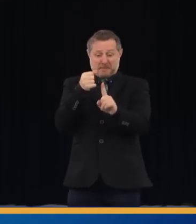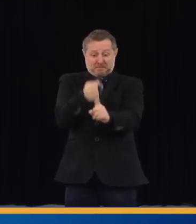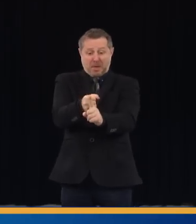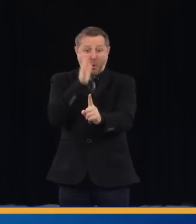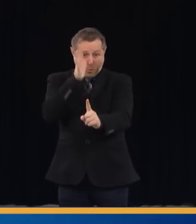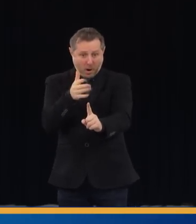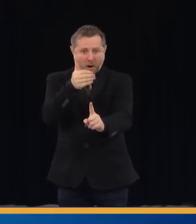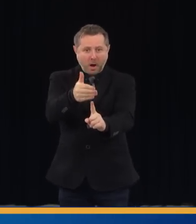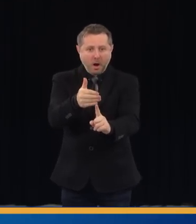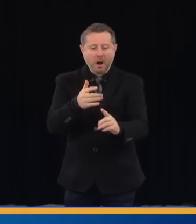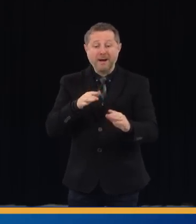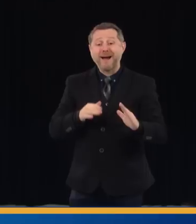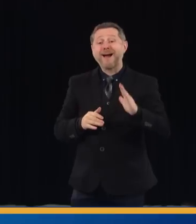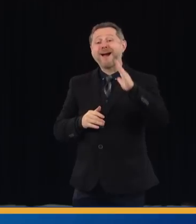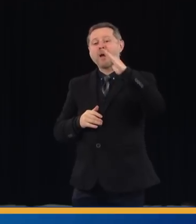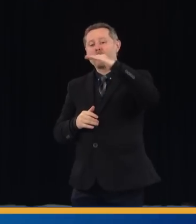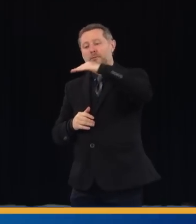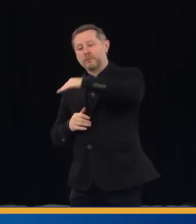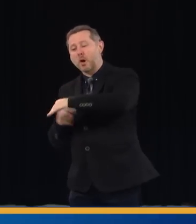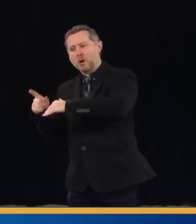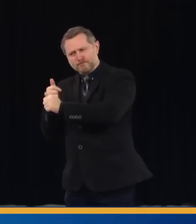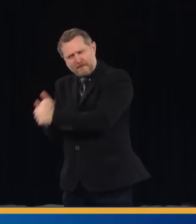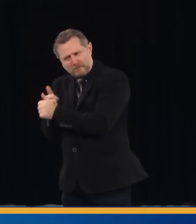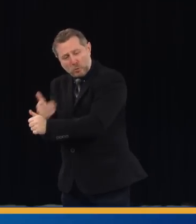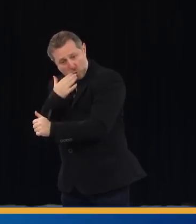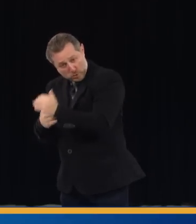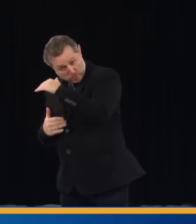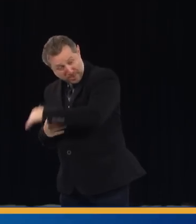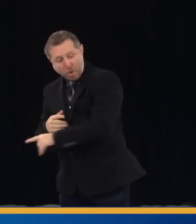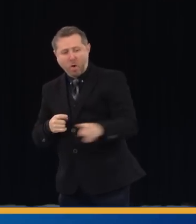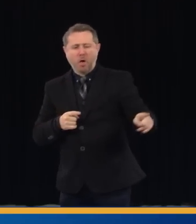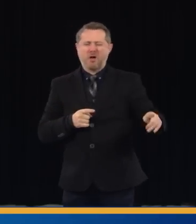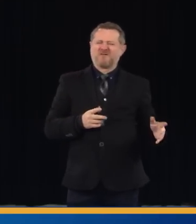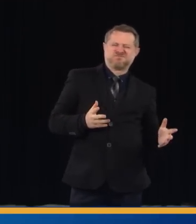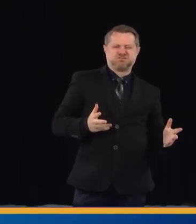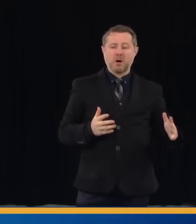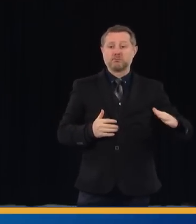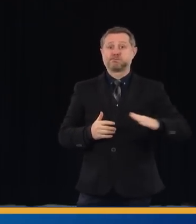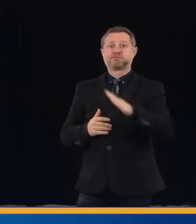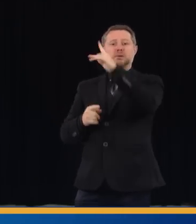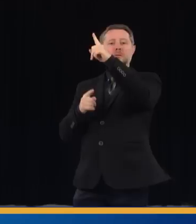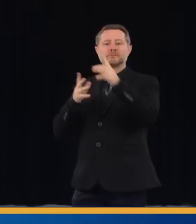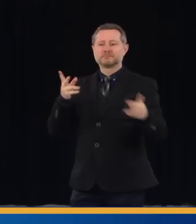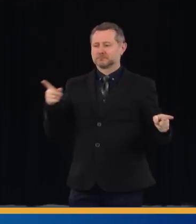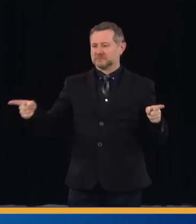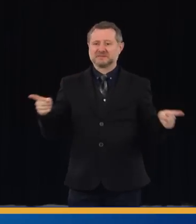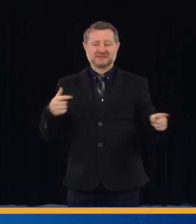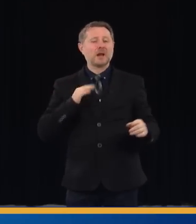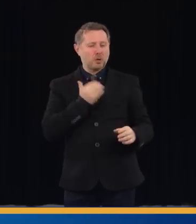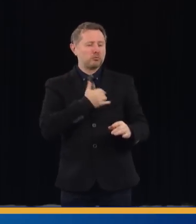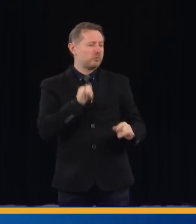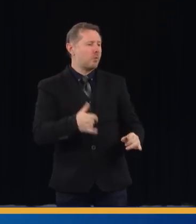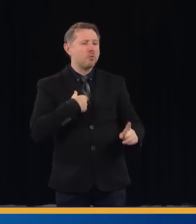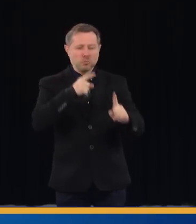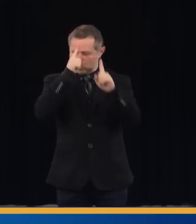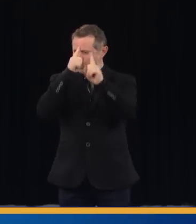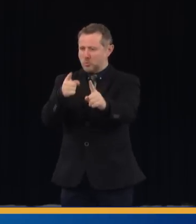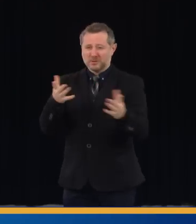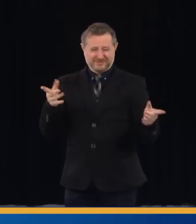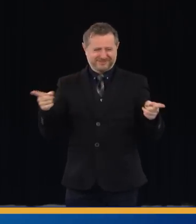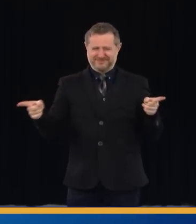that apex. And that is what we want, because this all comes down to, at the